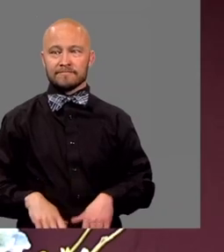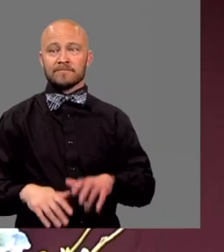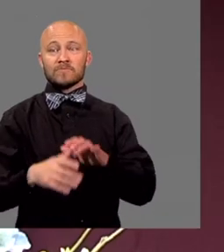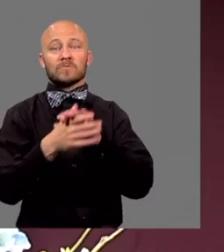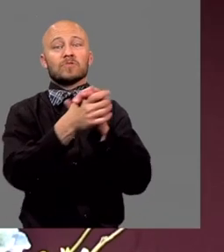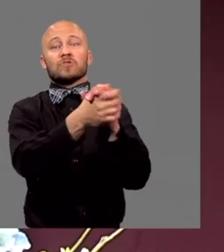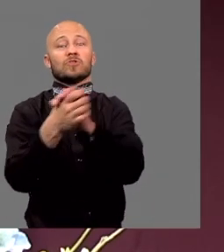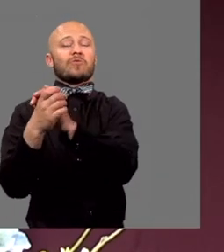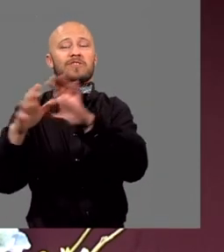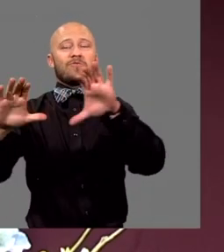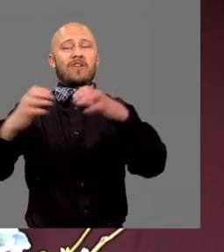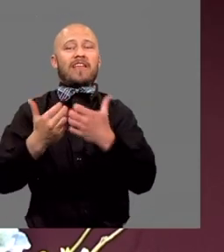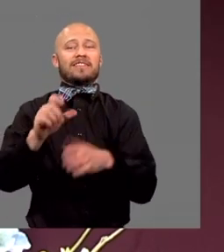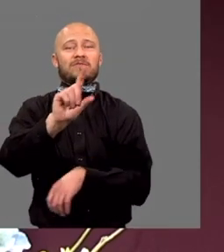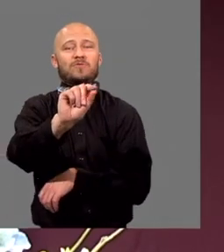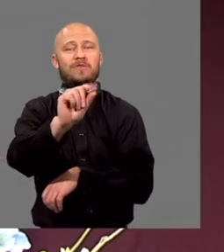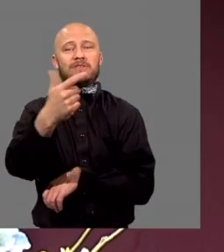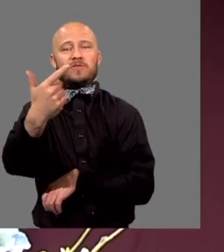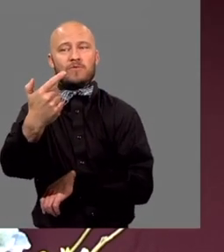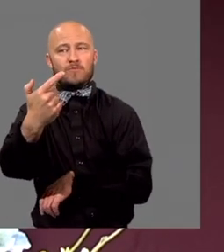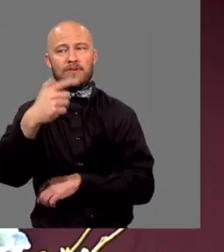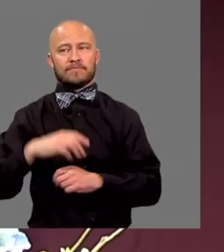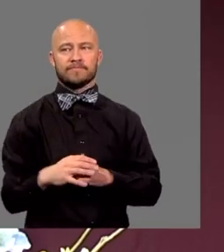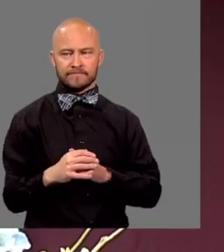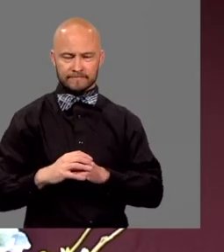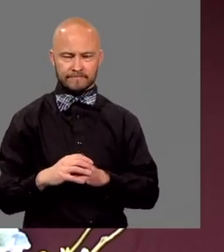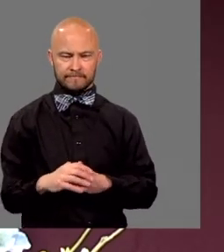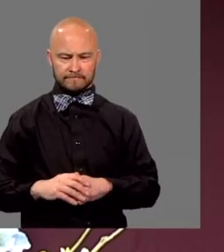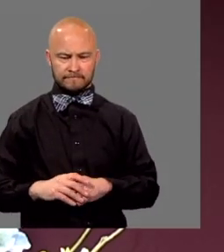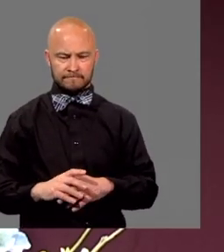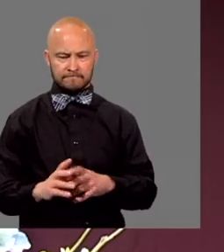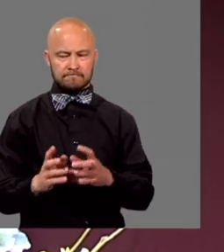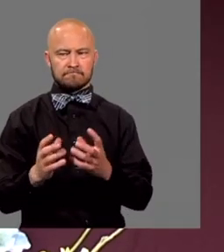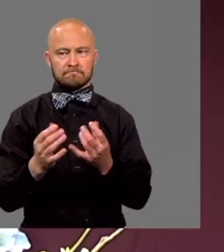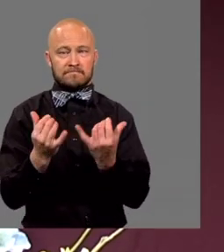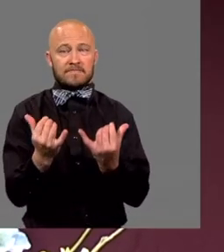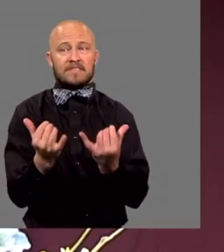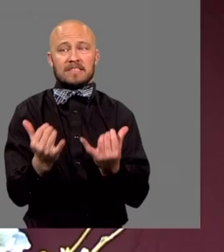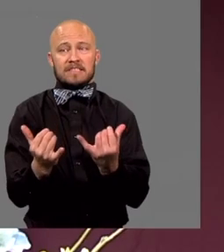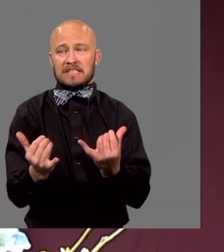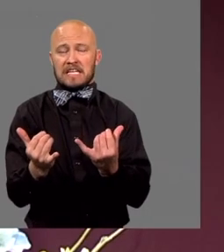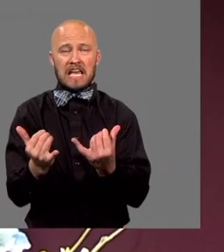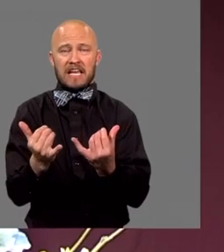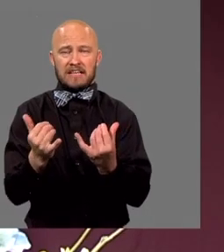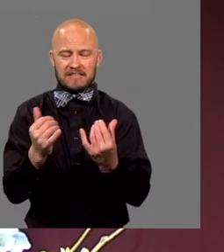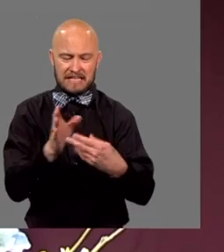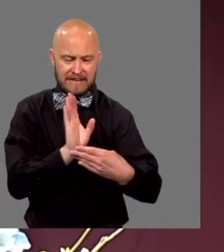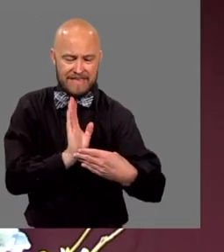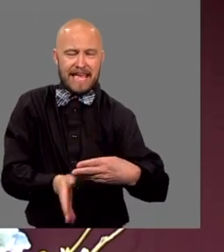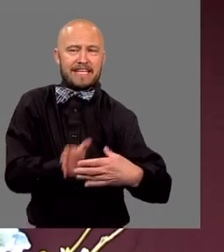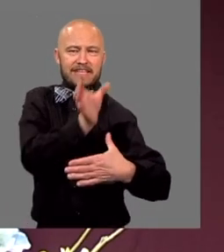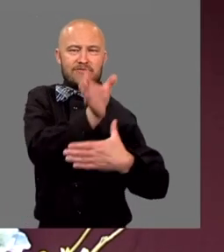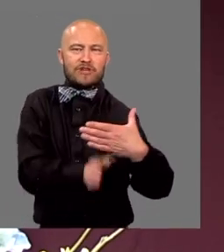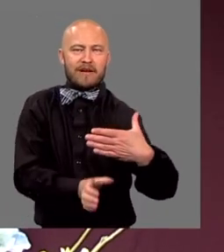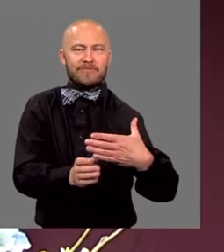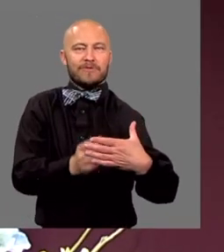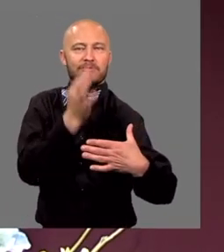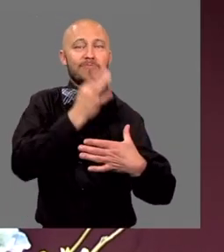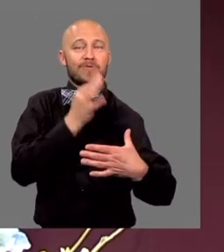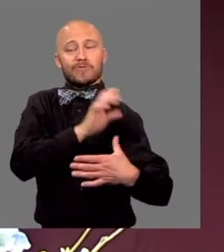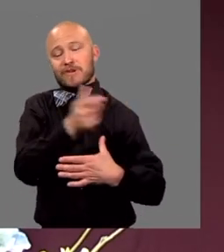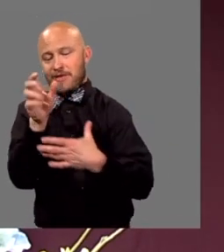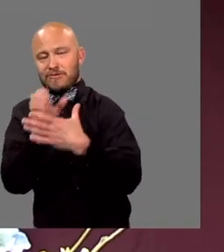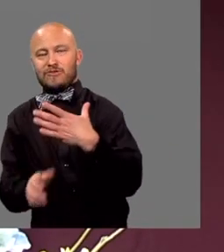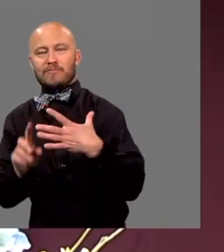Congratulations to the class of 2021. Today, as you close one chapter, another one begins. Take a minute